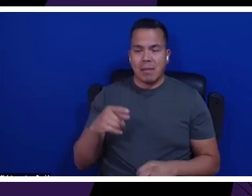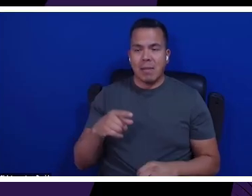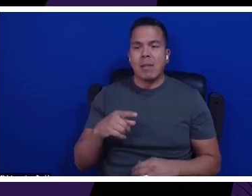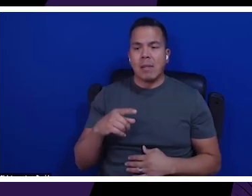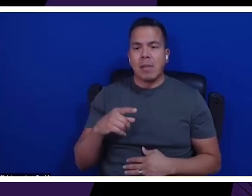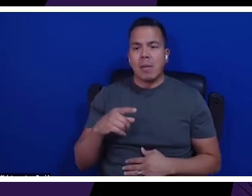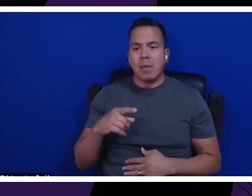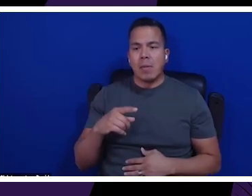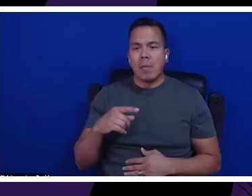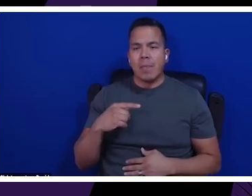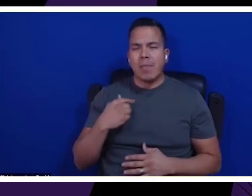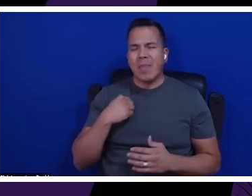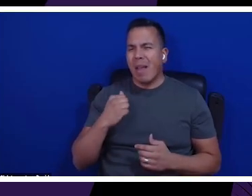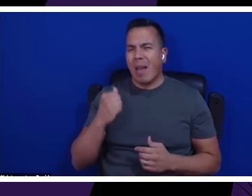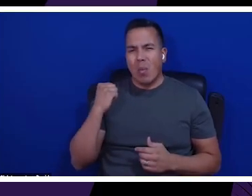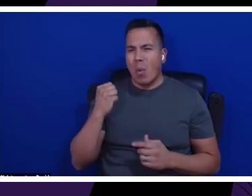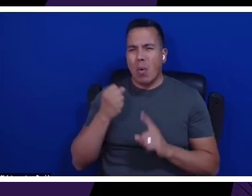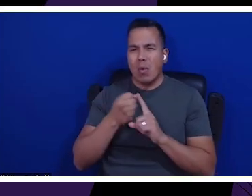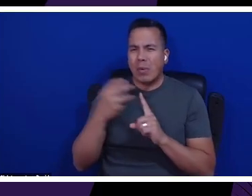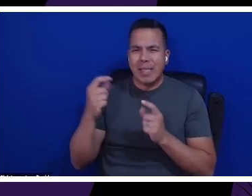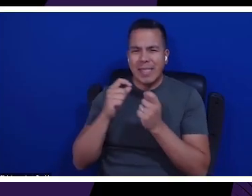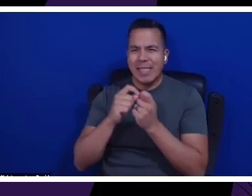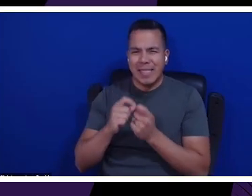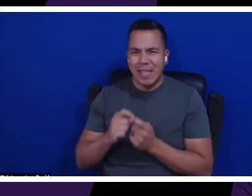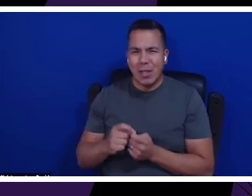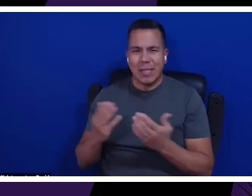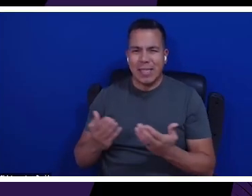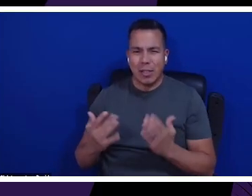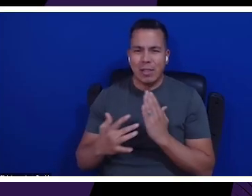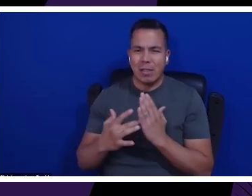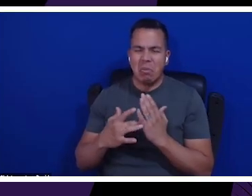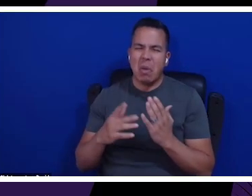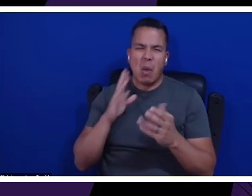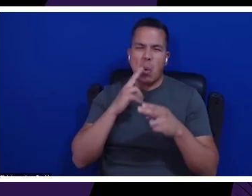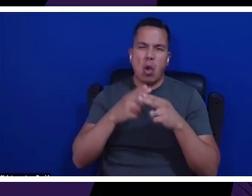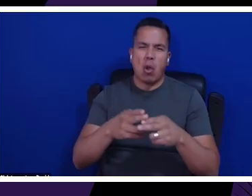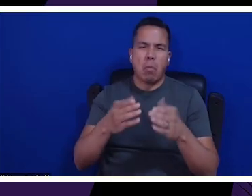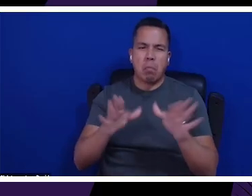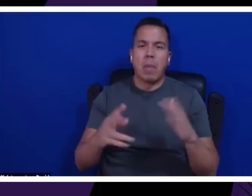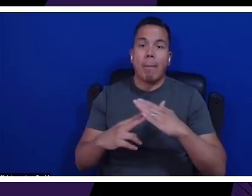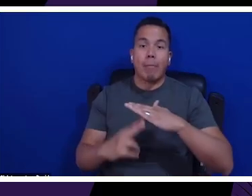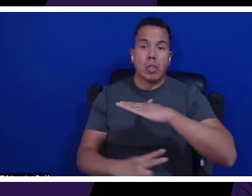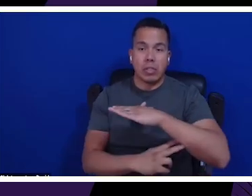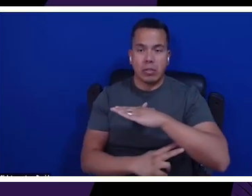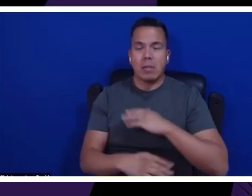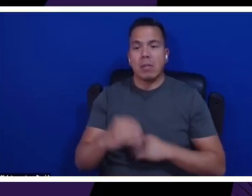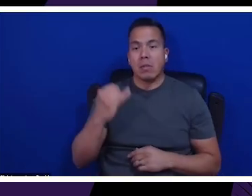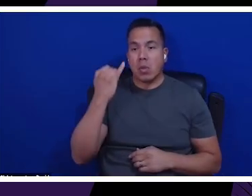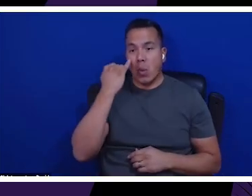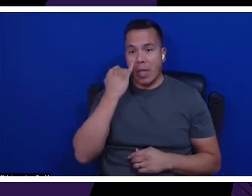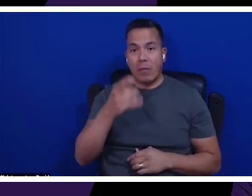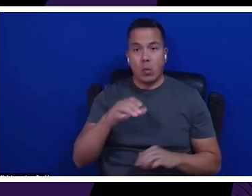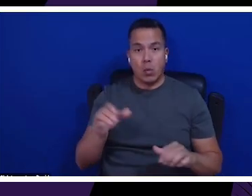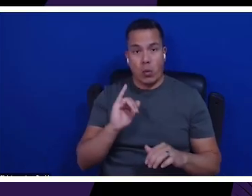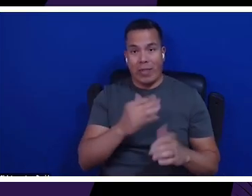I won't get into details of technical details. Let's call it a bridge. So if you do the way it is, that there's